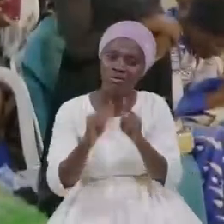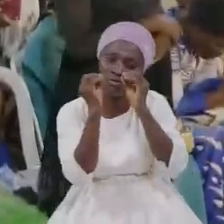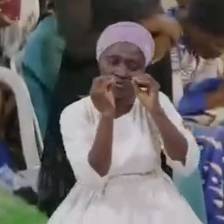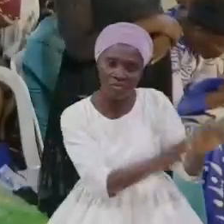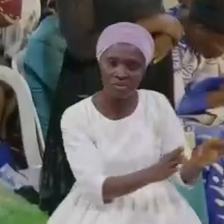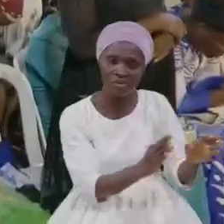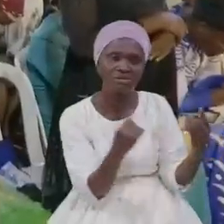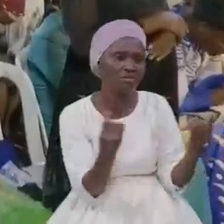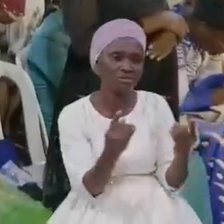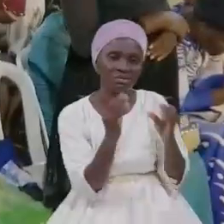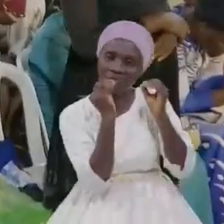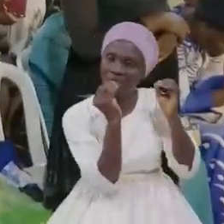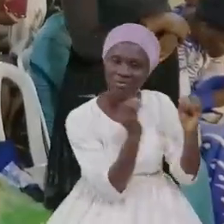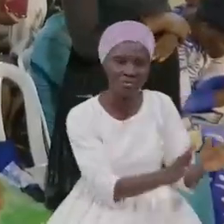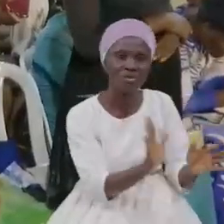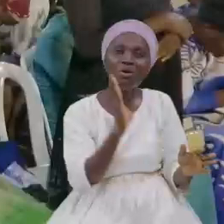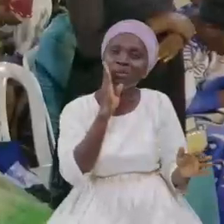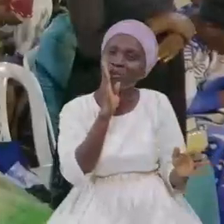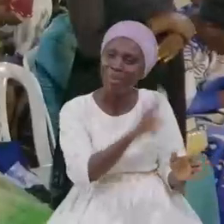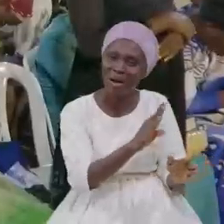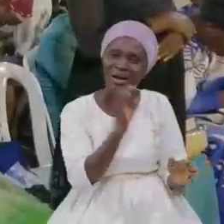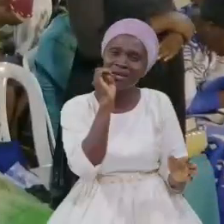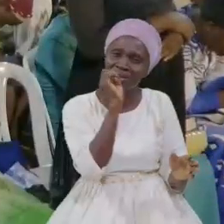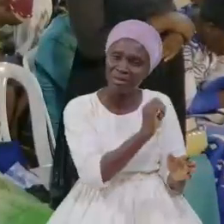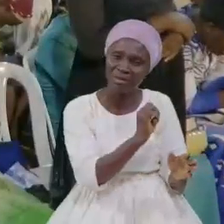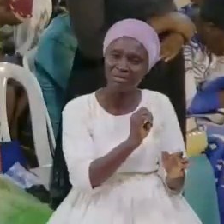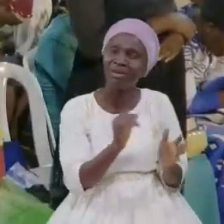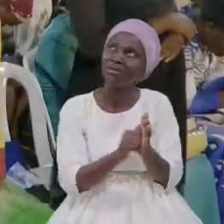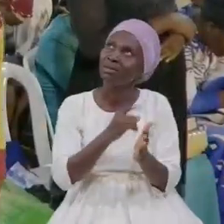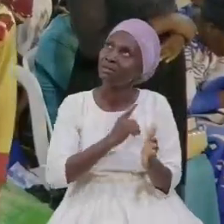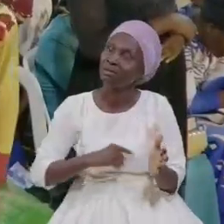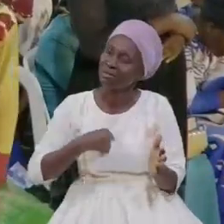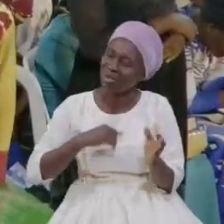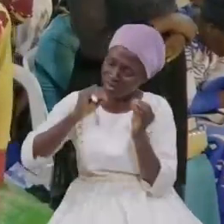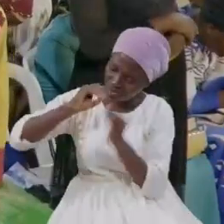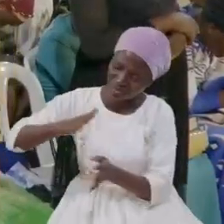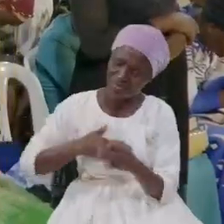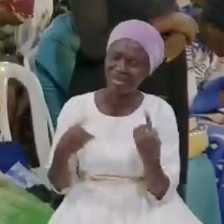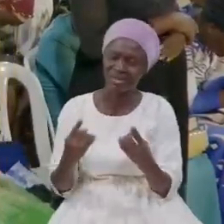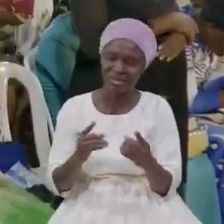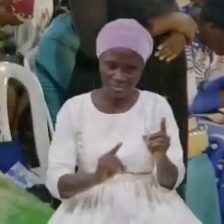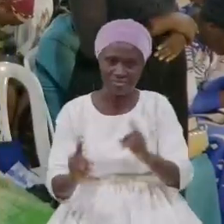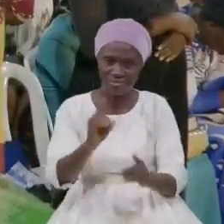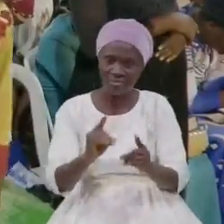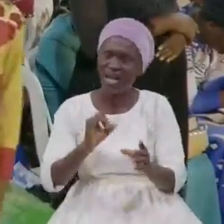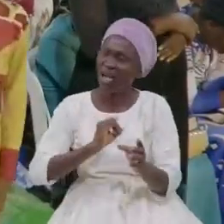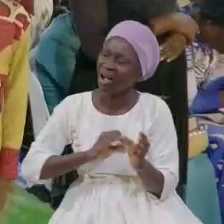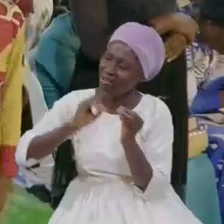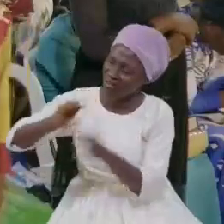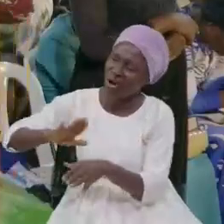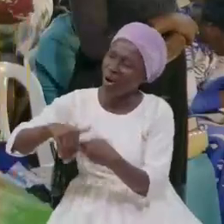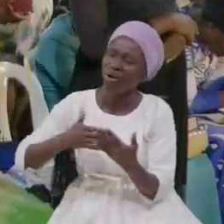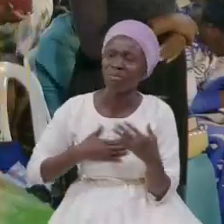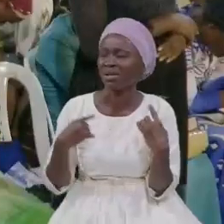way. I forsake my sins. I forsake all the things